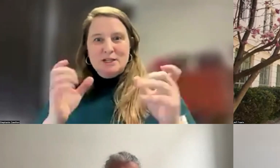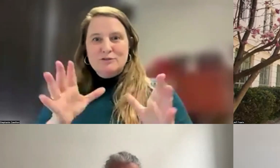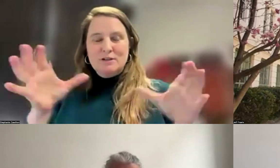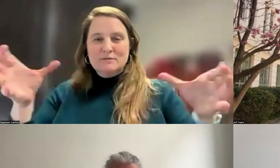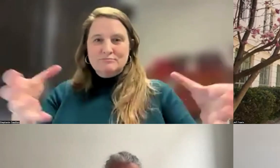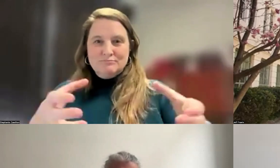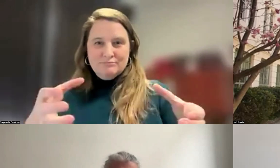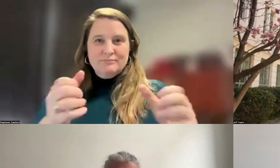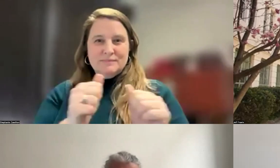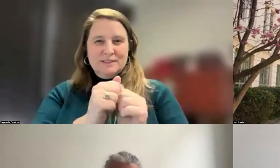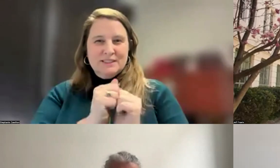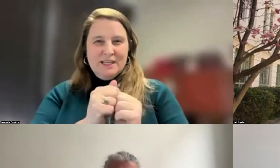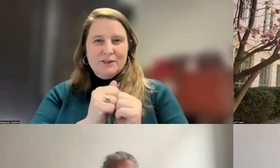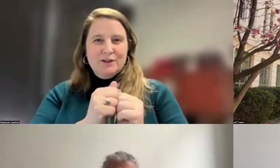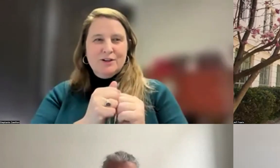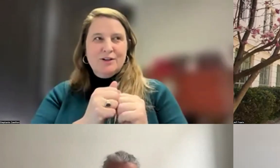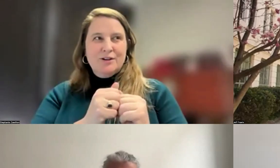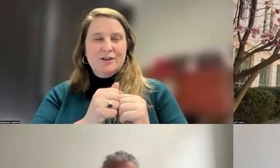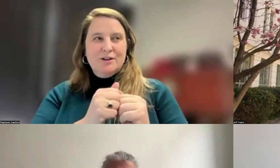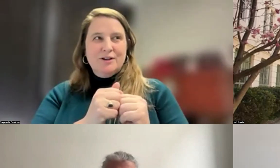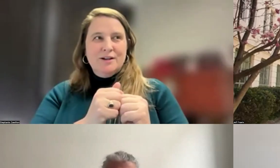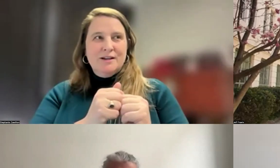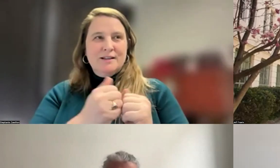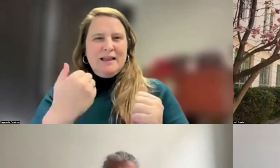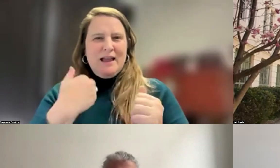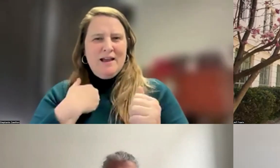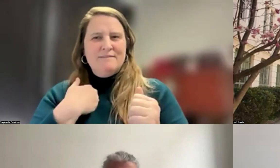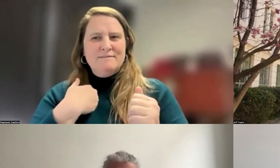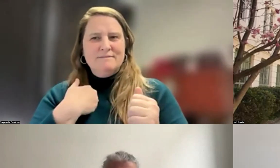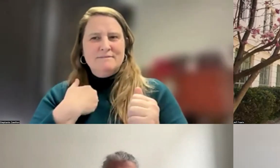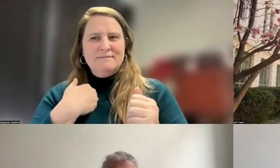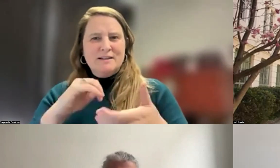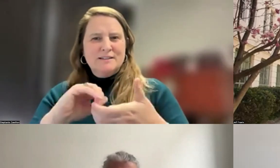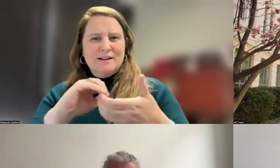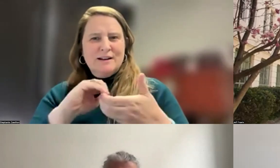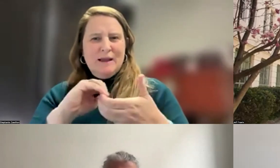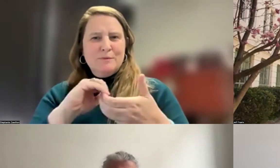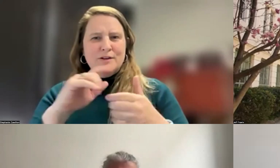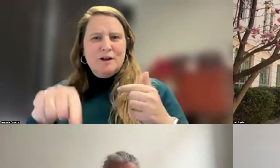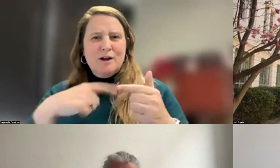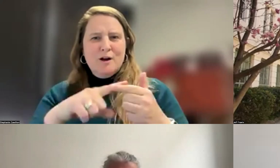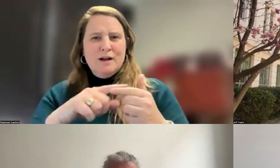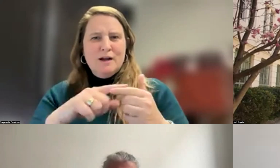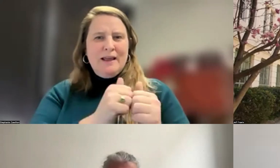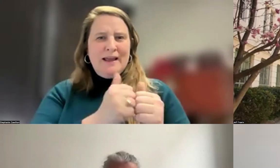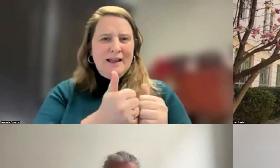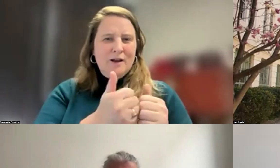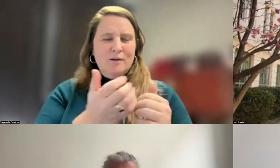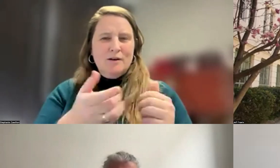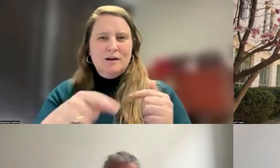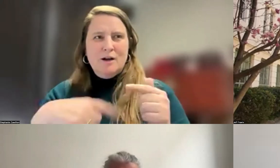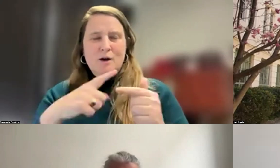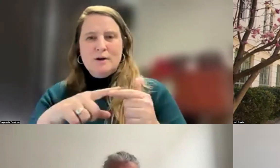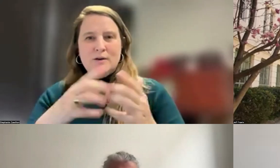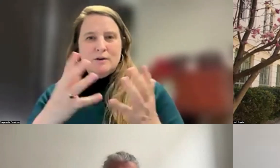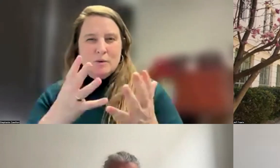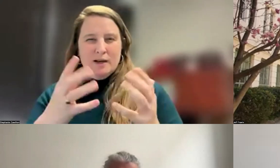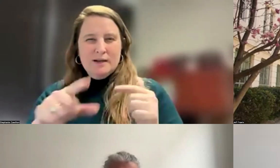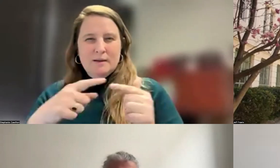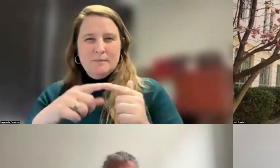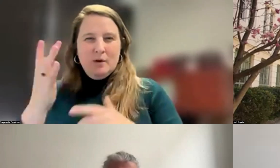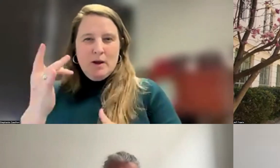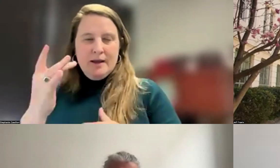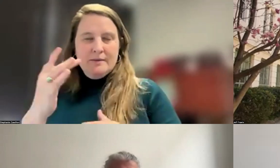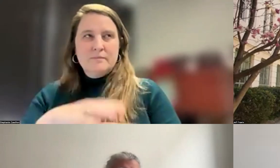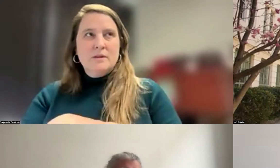faculty and staff and administration, everyone can come together and really have a collaborative effort in